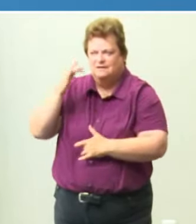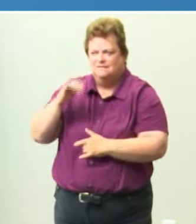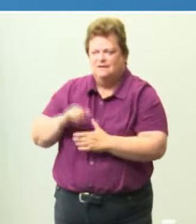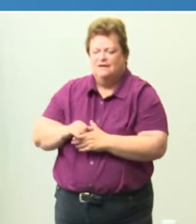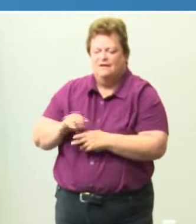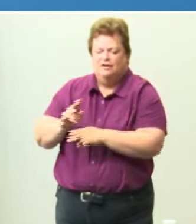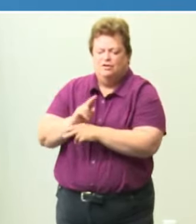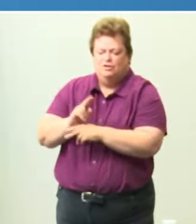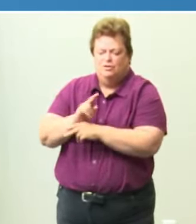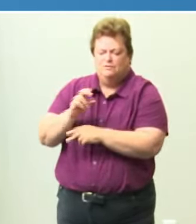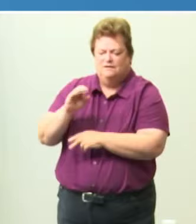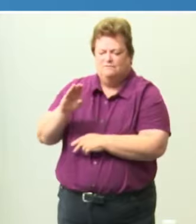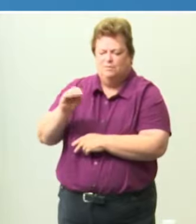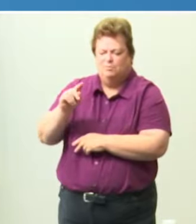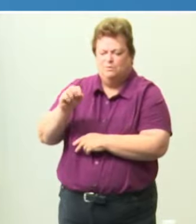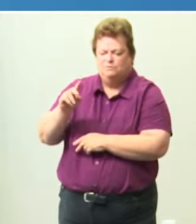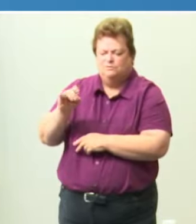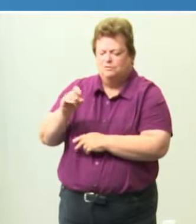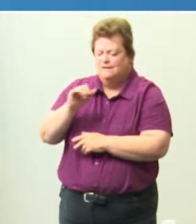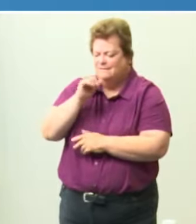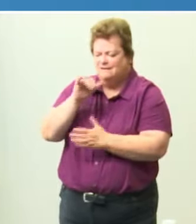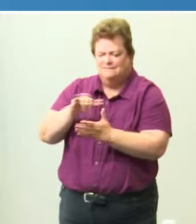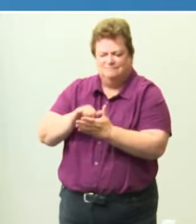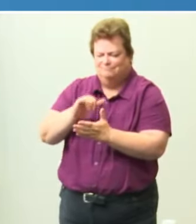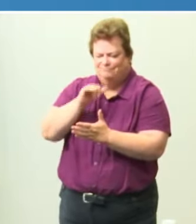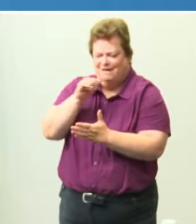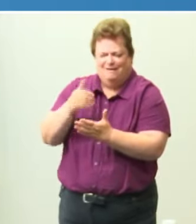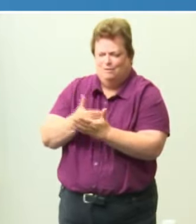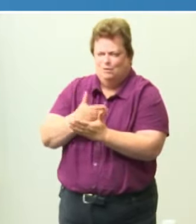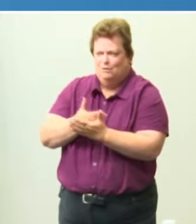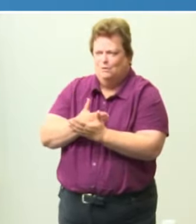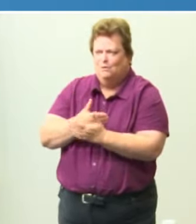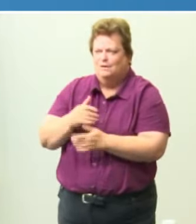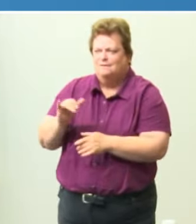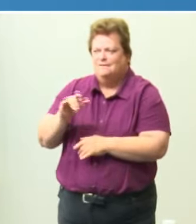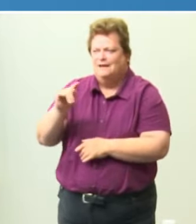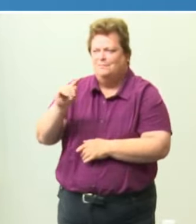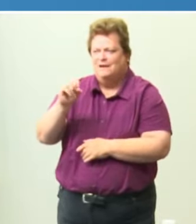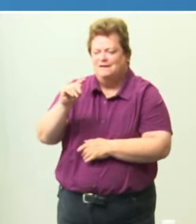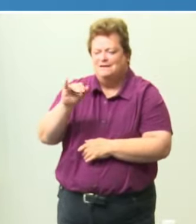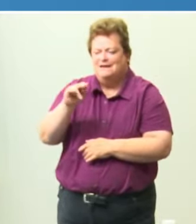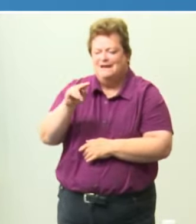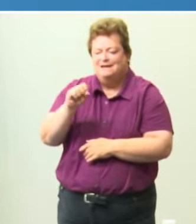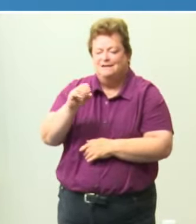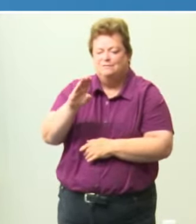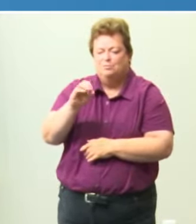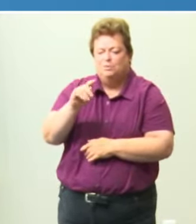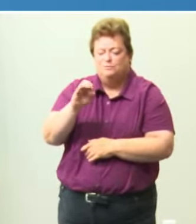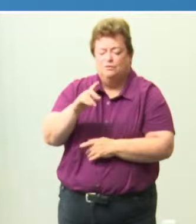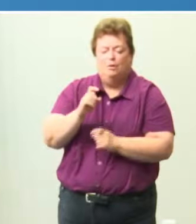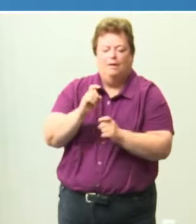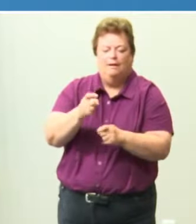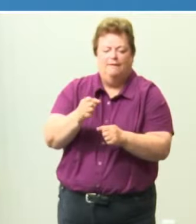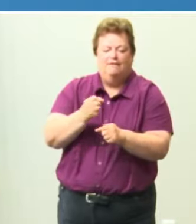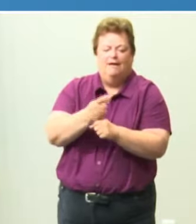use of booster doses is not new. For example, a tetanus booster is recommended every 10